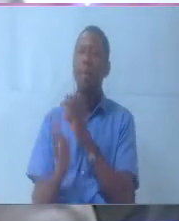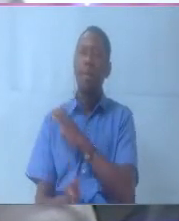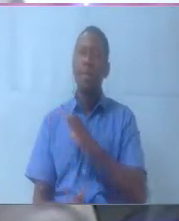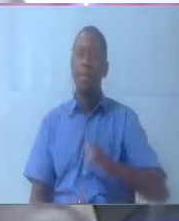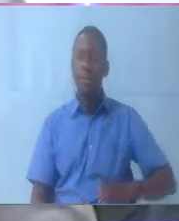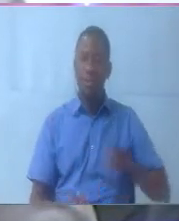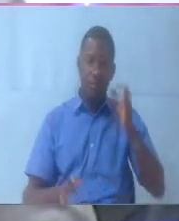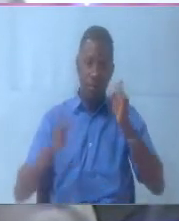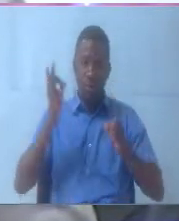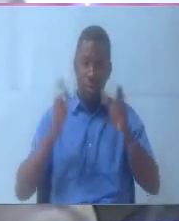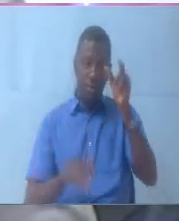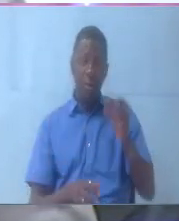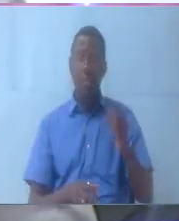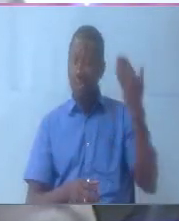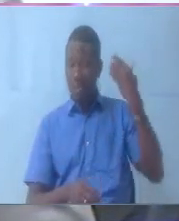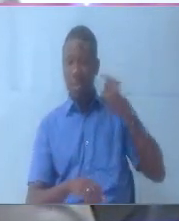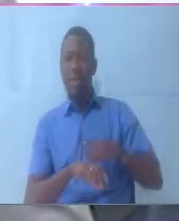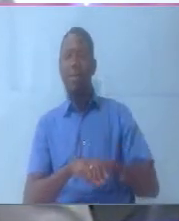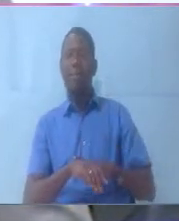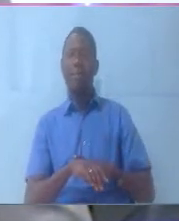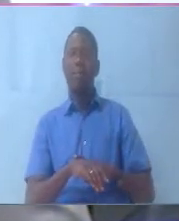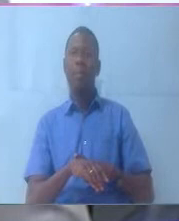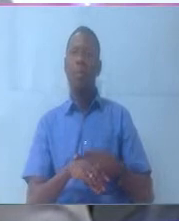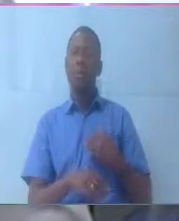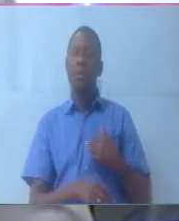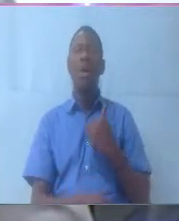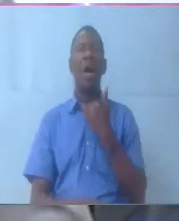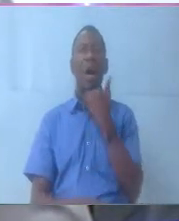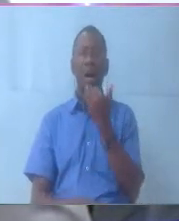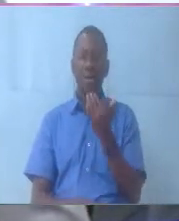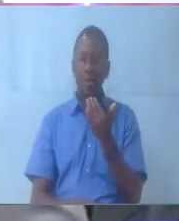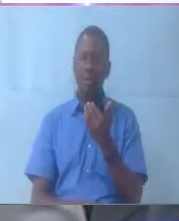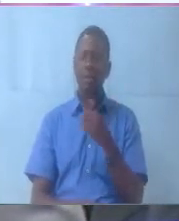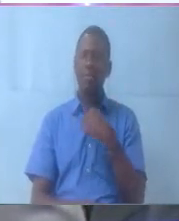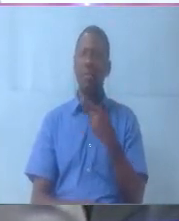Chief Justice to ask for the